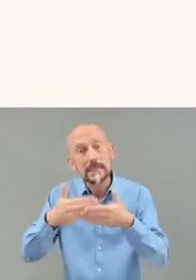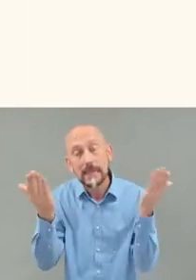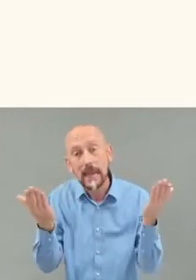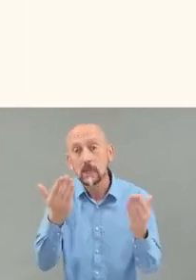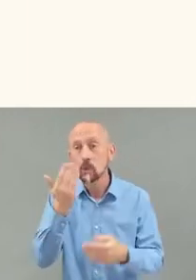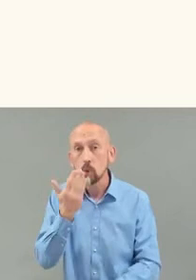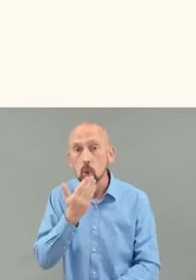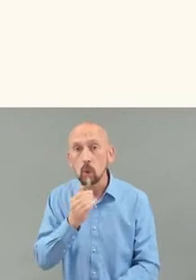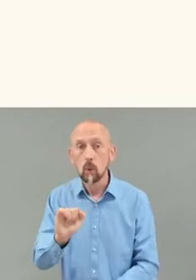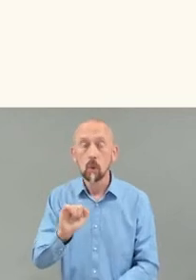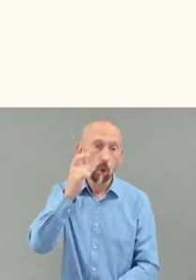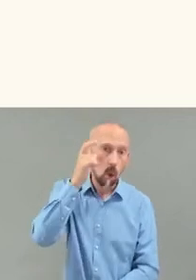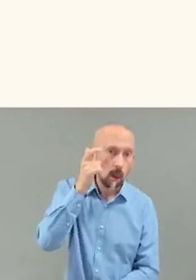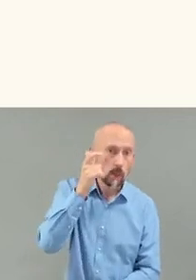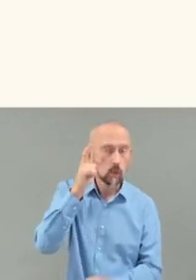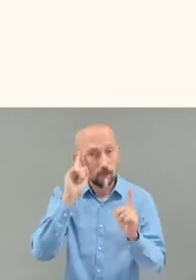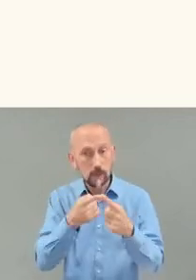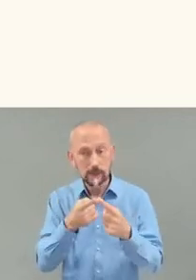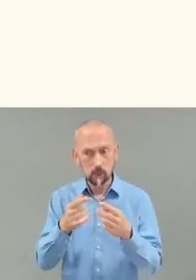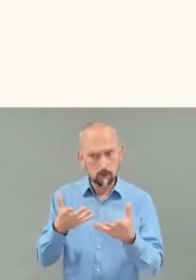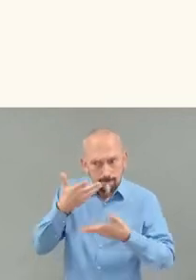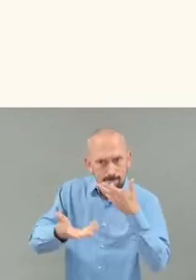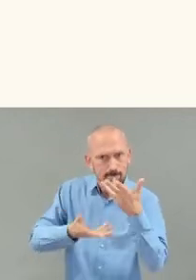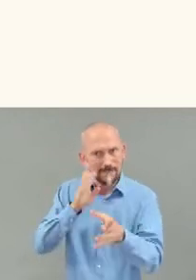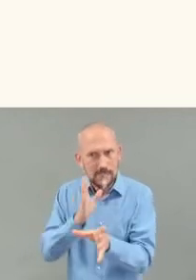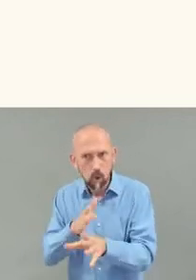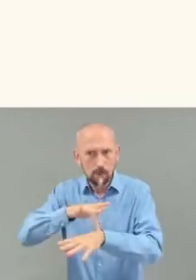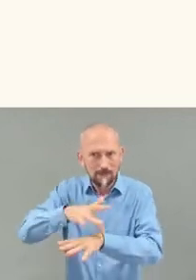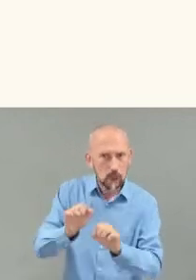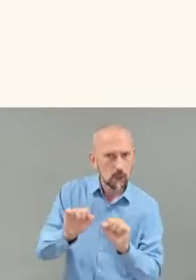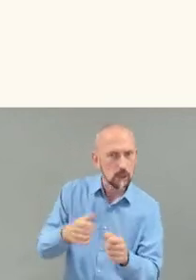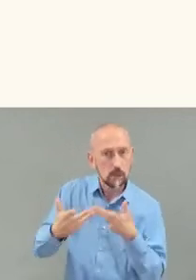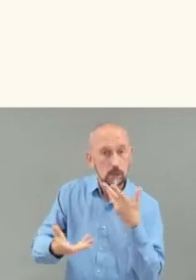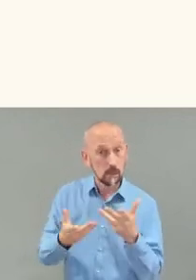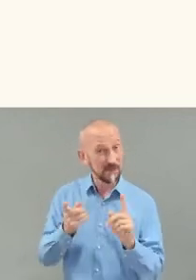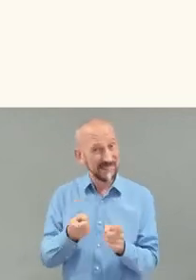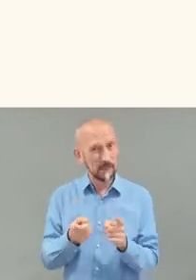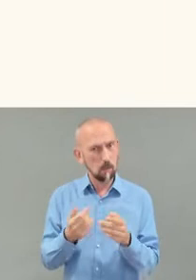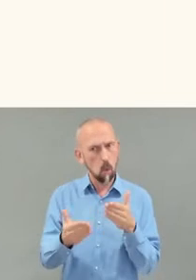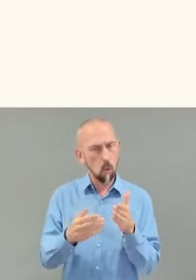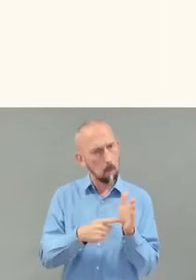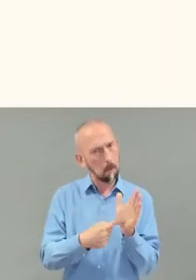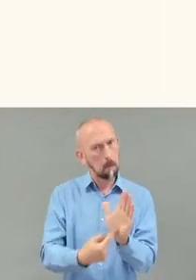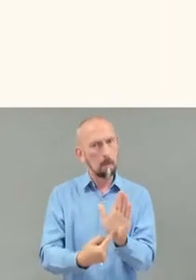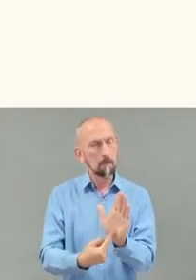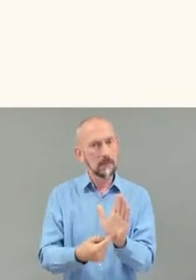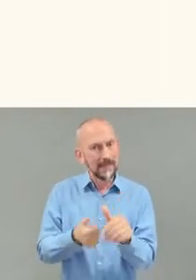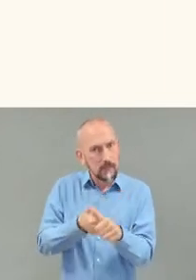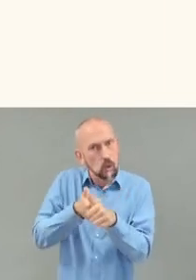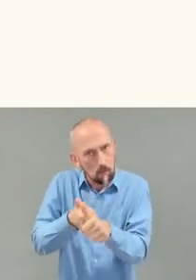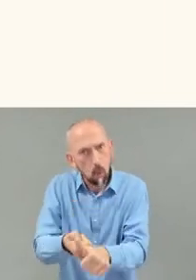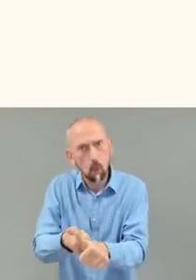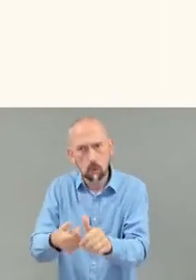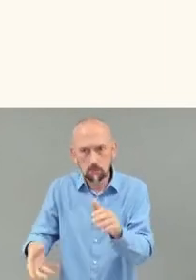because I know that's something I didn't have. So having that visibility, but then supporting those people into clinical psychology and